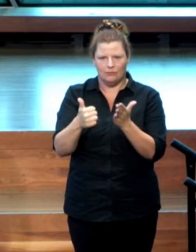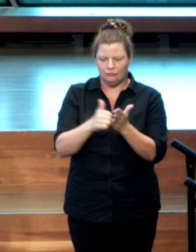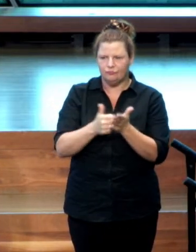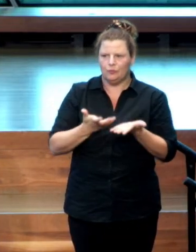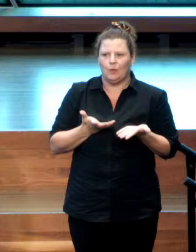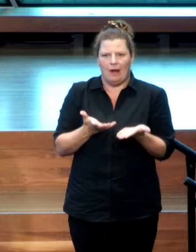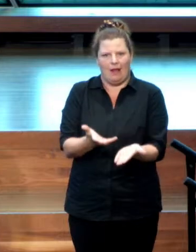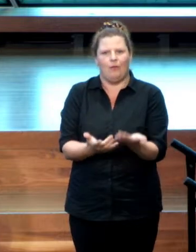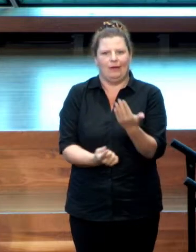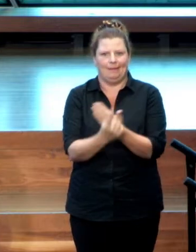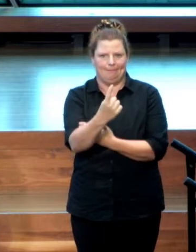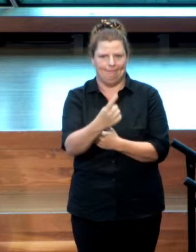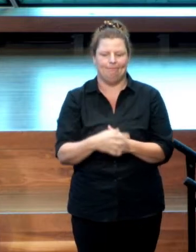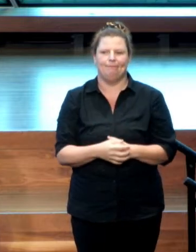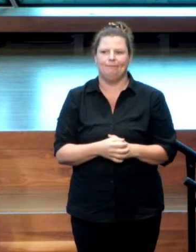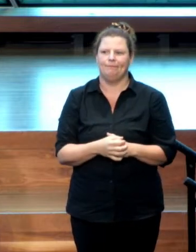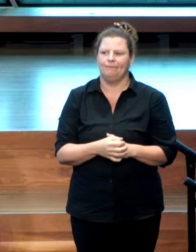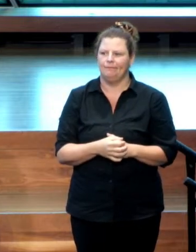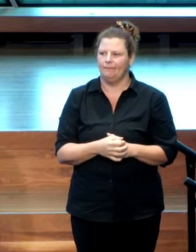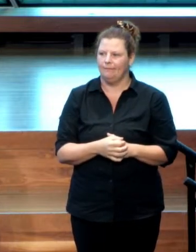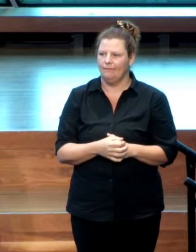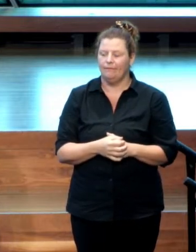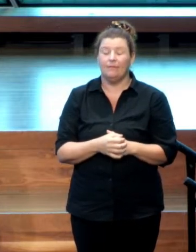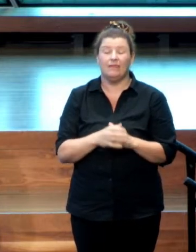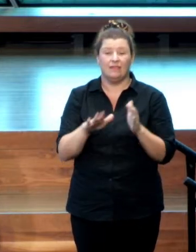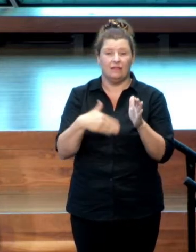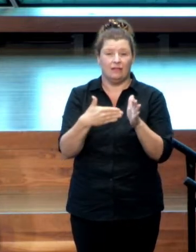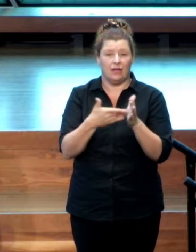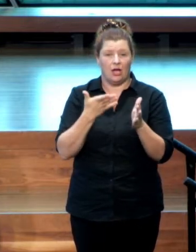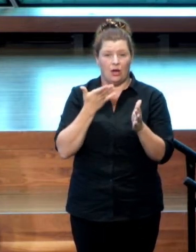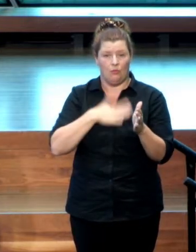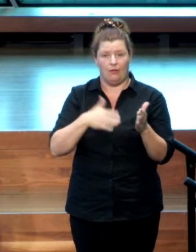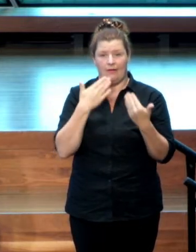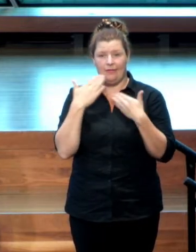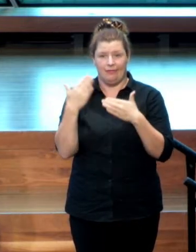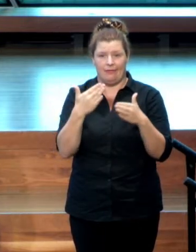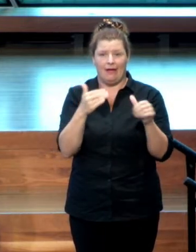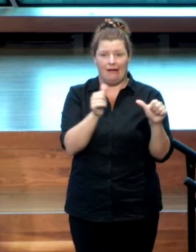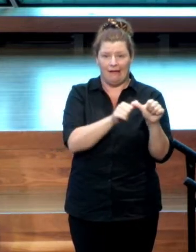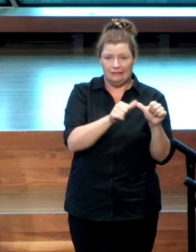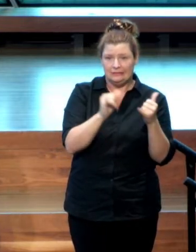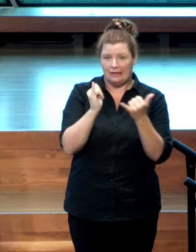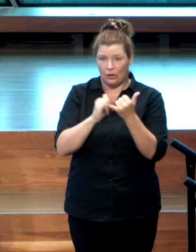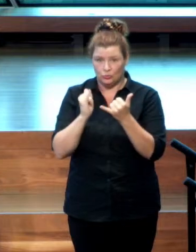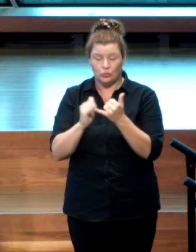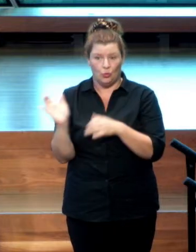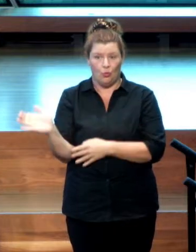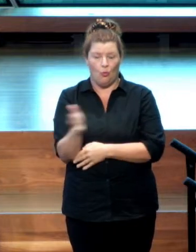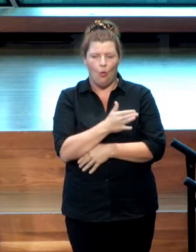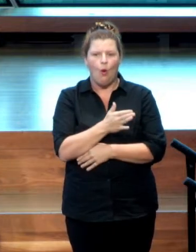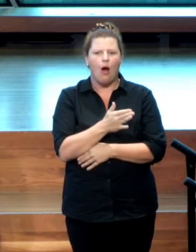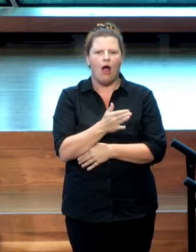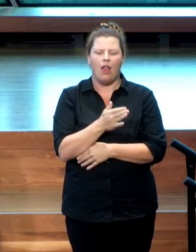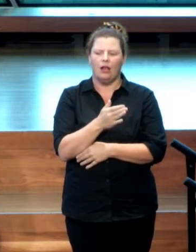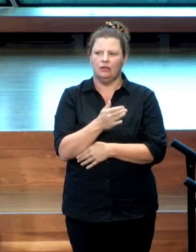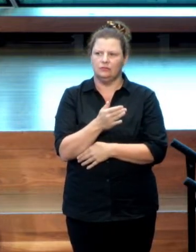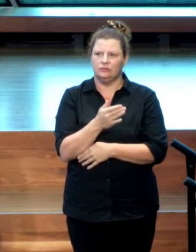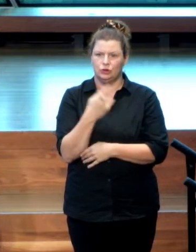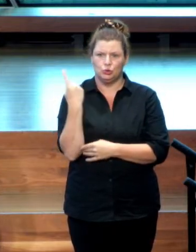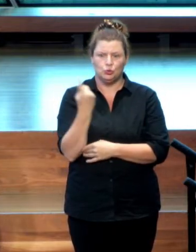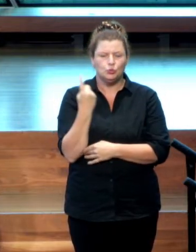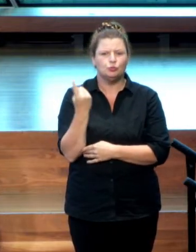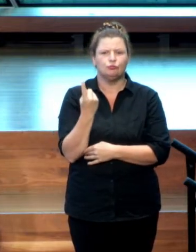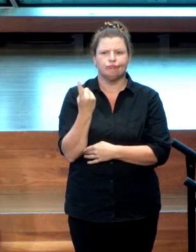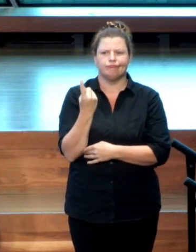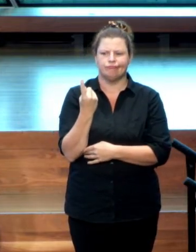reality. Lastly, I want to thank my aunties and uncles, and all aunties and uncles, who are fighting